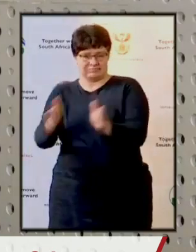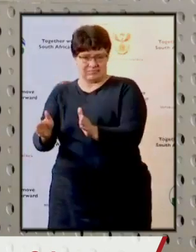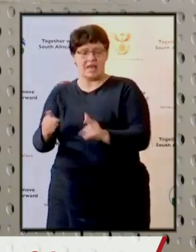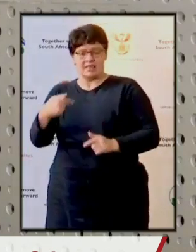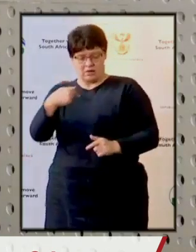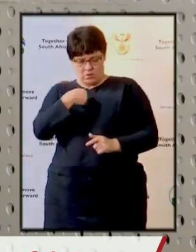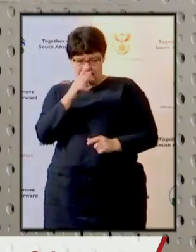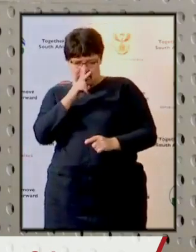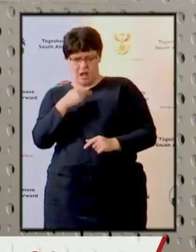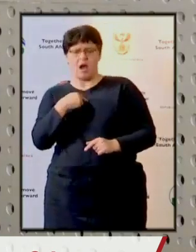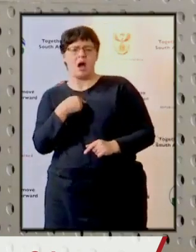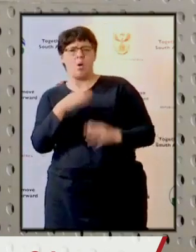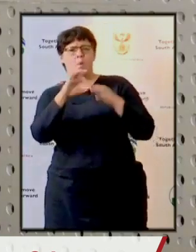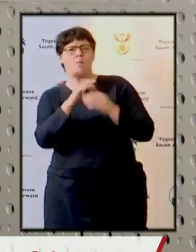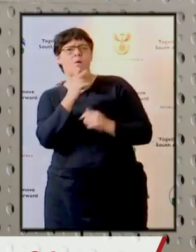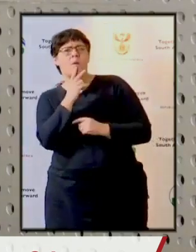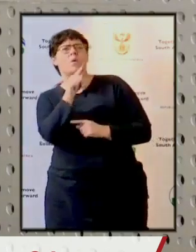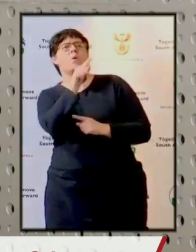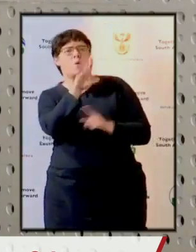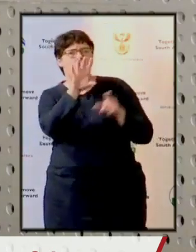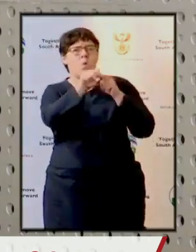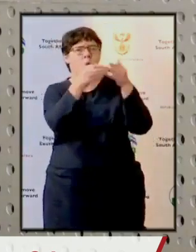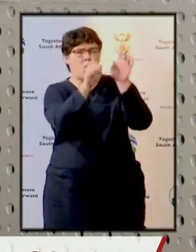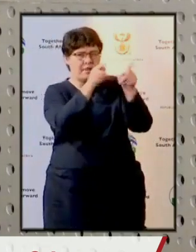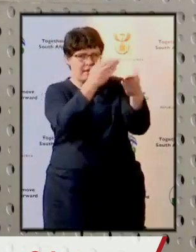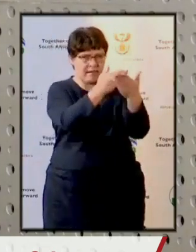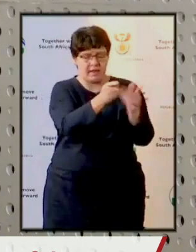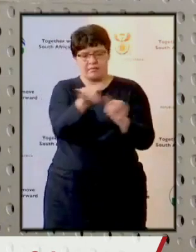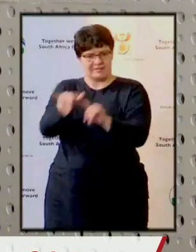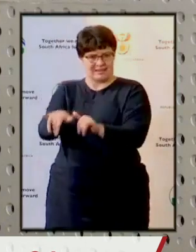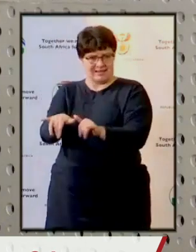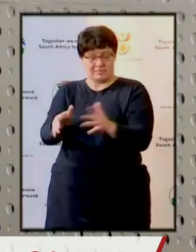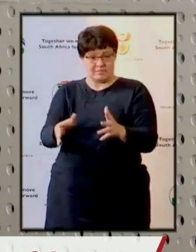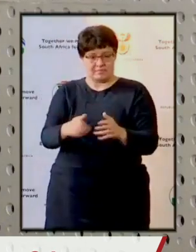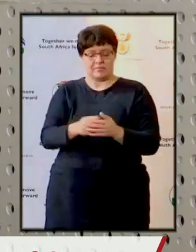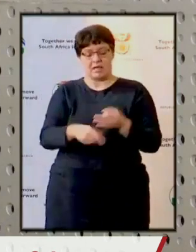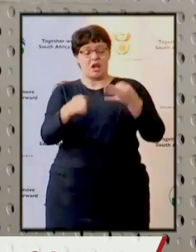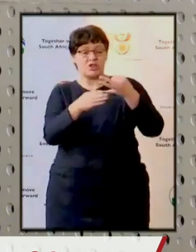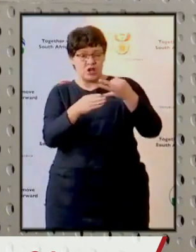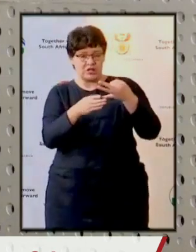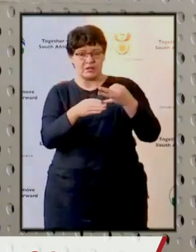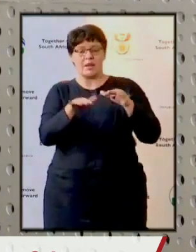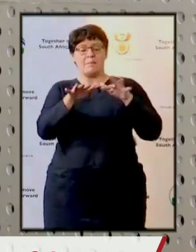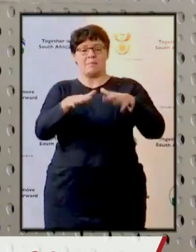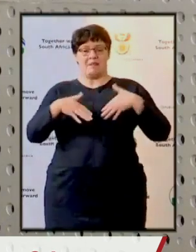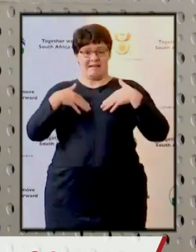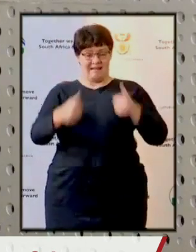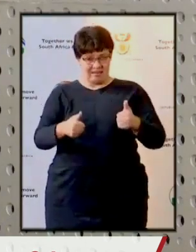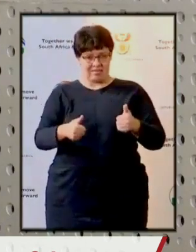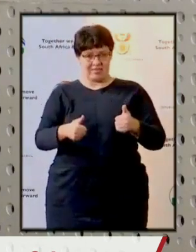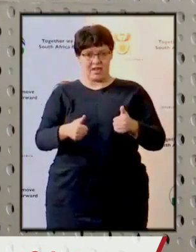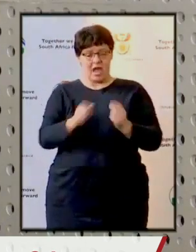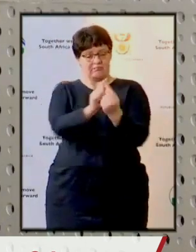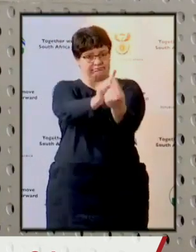are affected by the reopening of the economy. And third, a new comprehensive public health and social distancing set